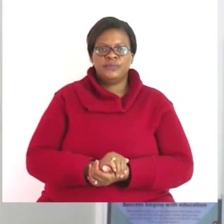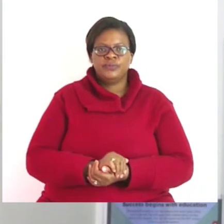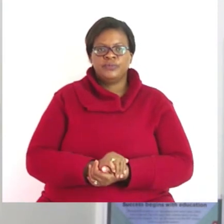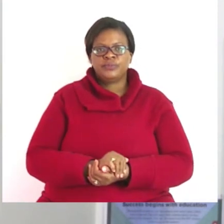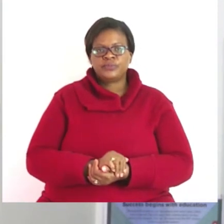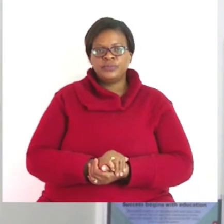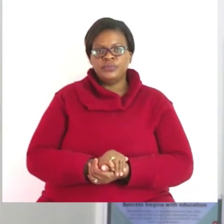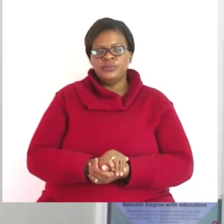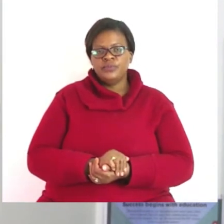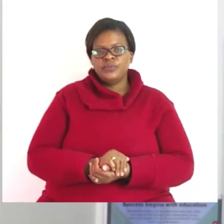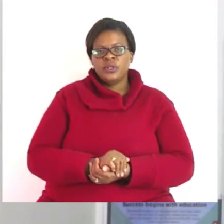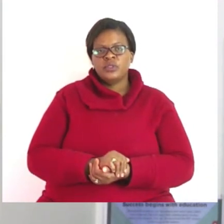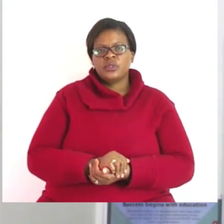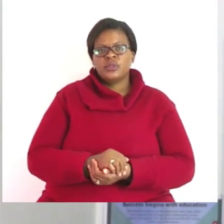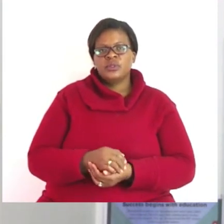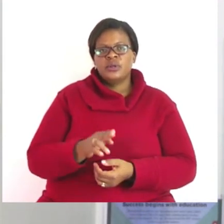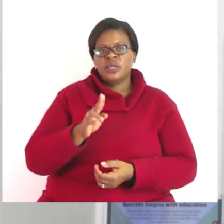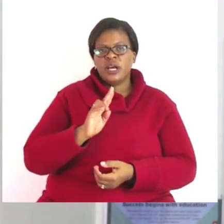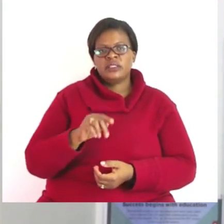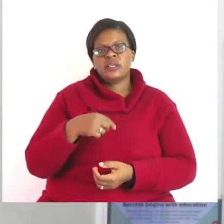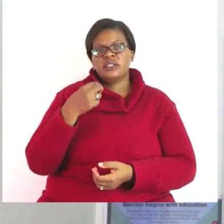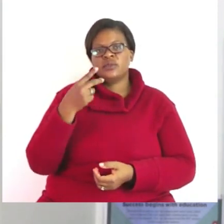56 divided by 2, of course I get 28.